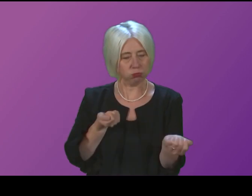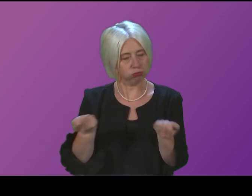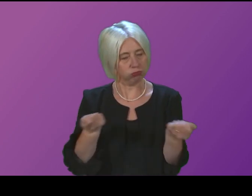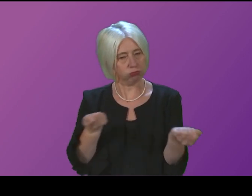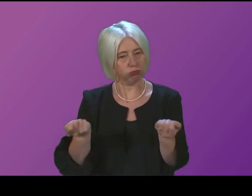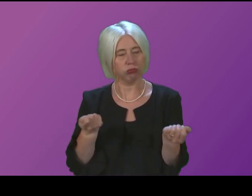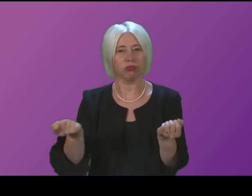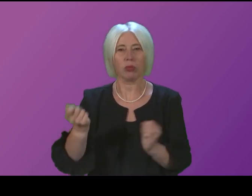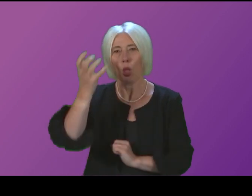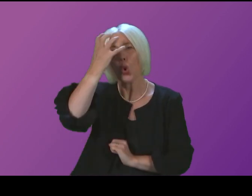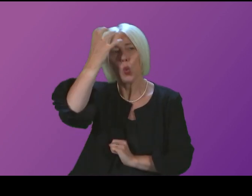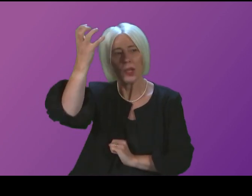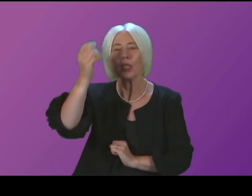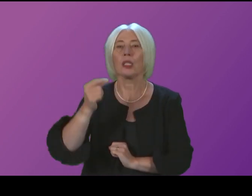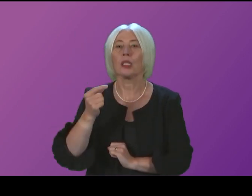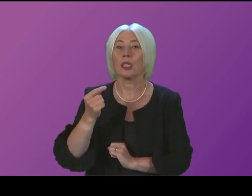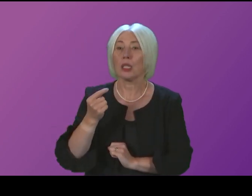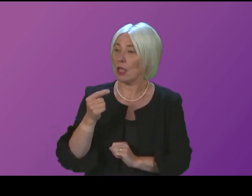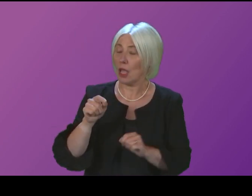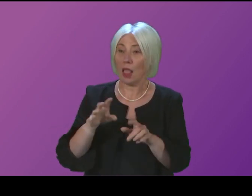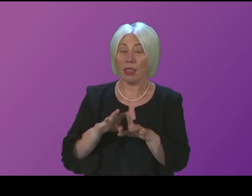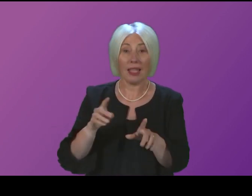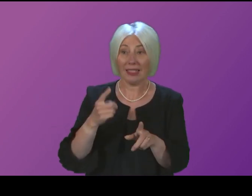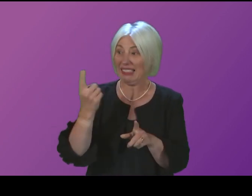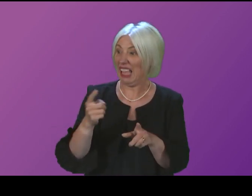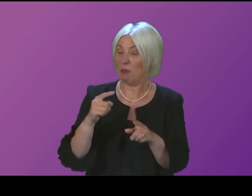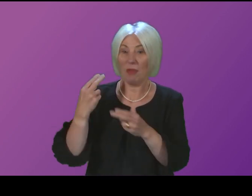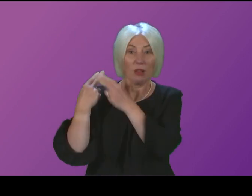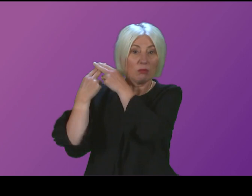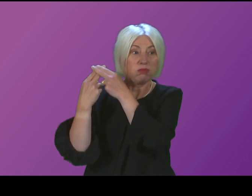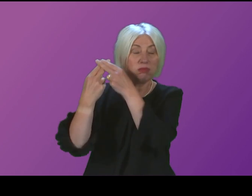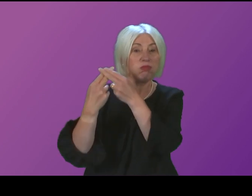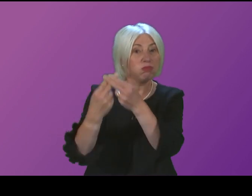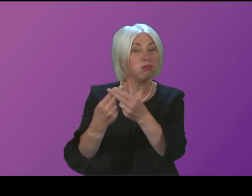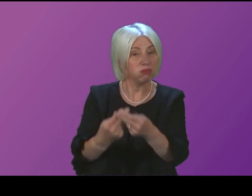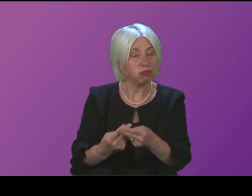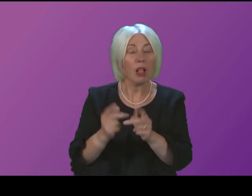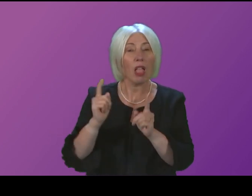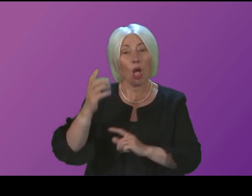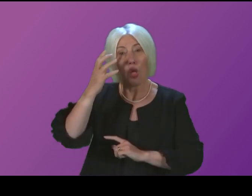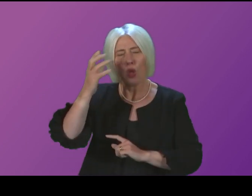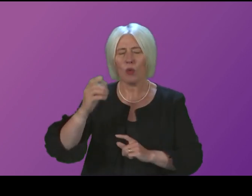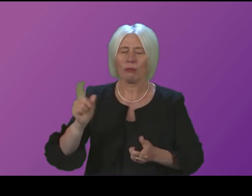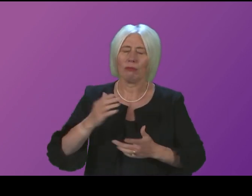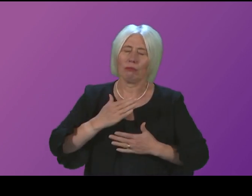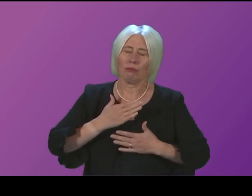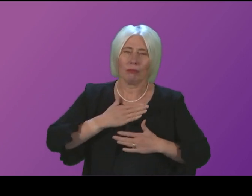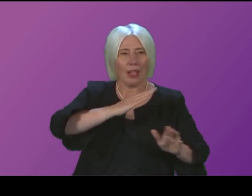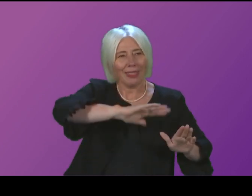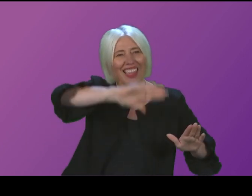Queen, like so many generations of our family before her, found in the hills of this